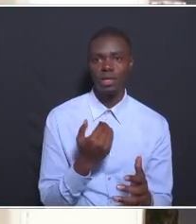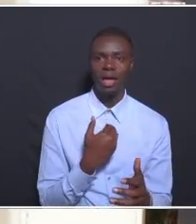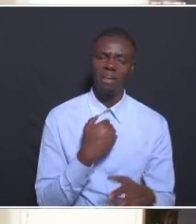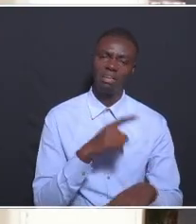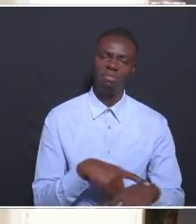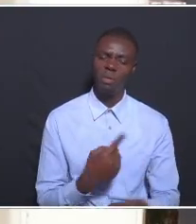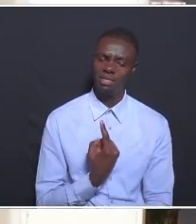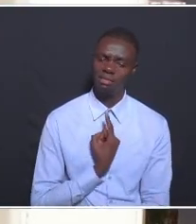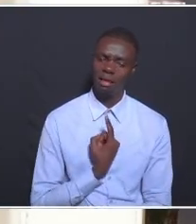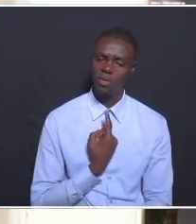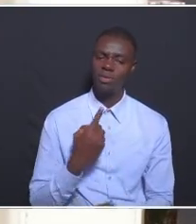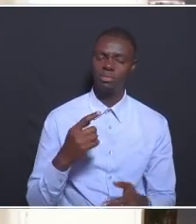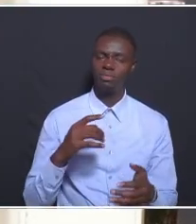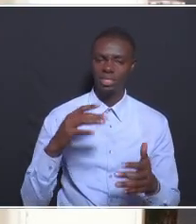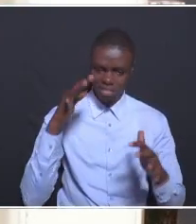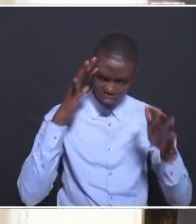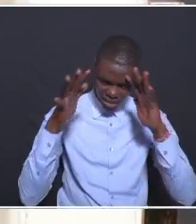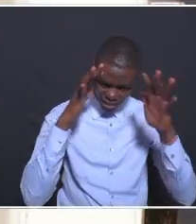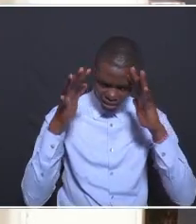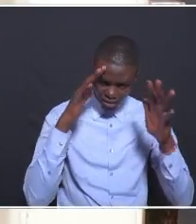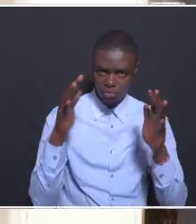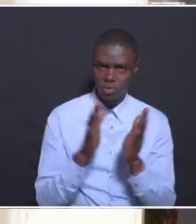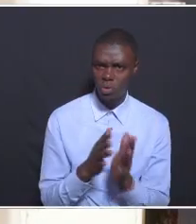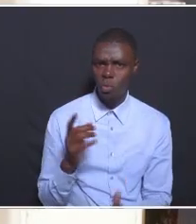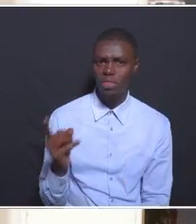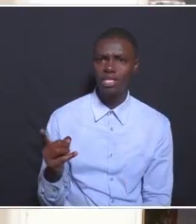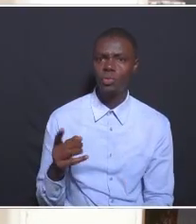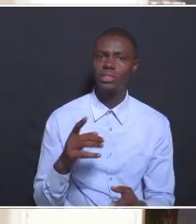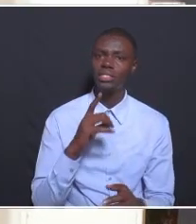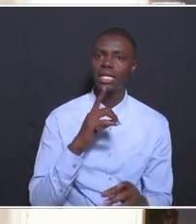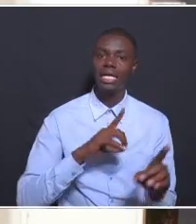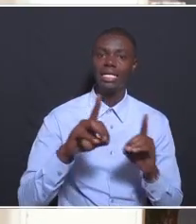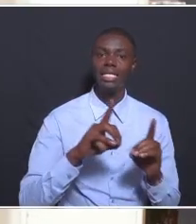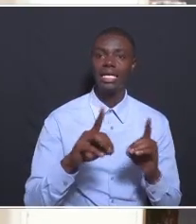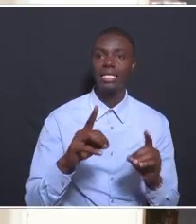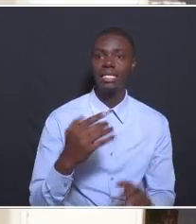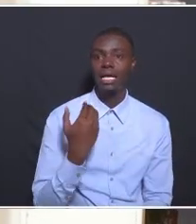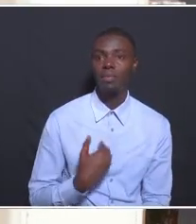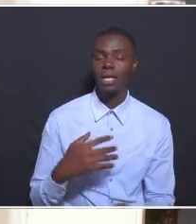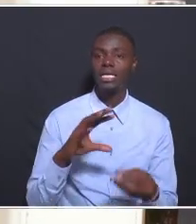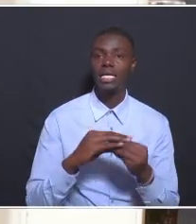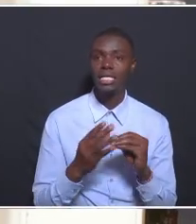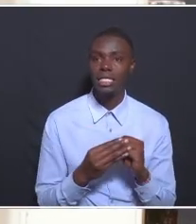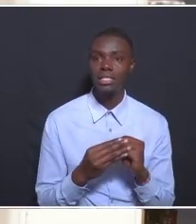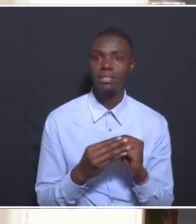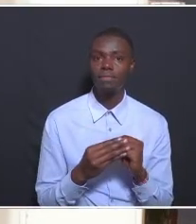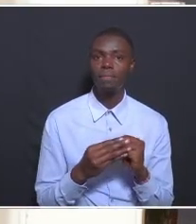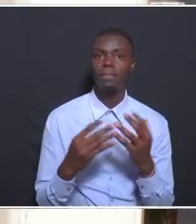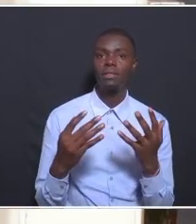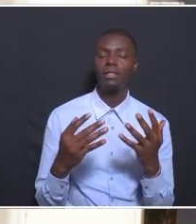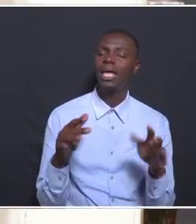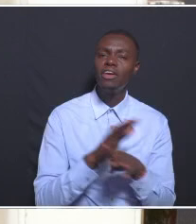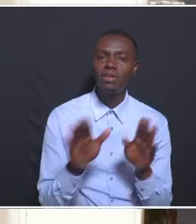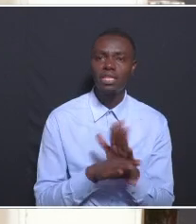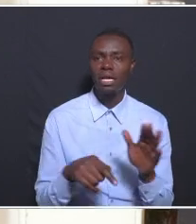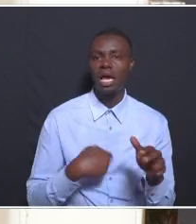alone just editing by myself. I was there with her. She was directing me. So even creative-wise, I was there with her. I